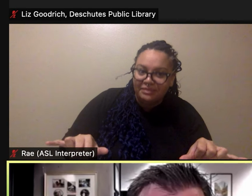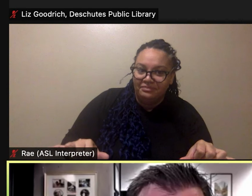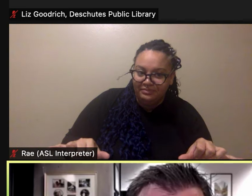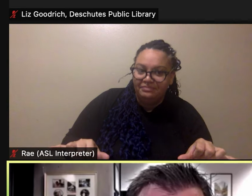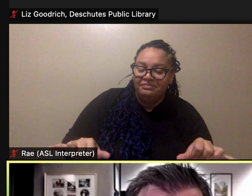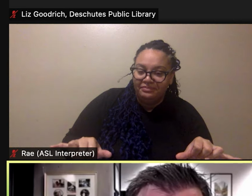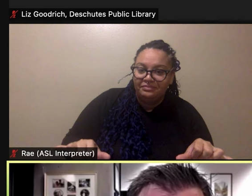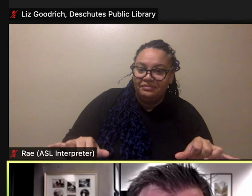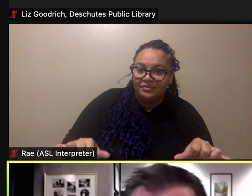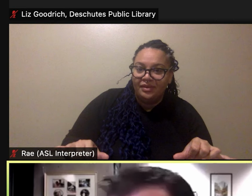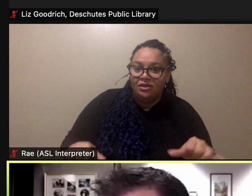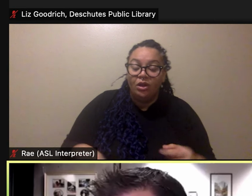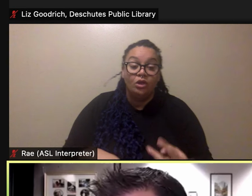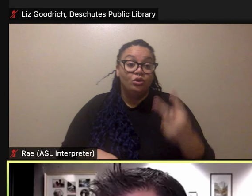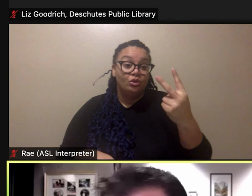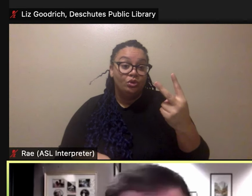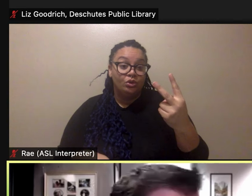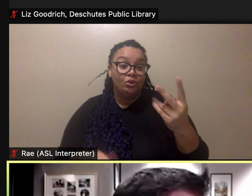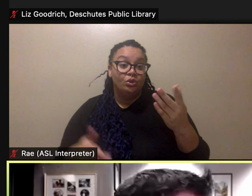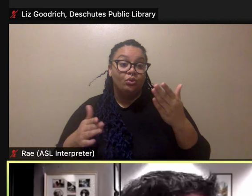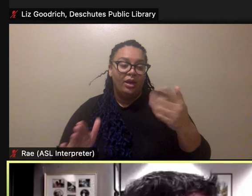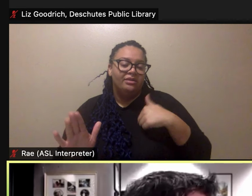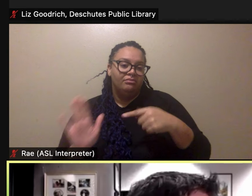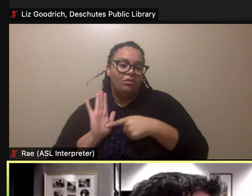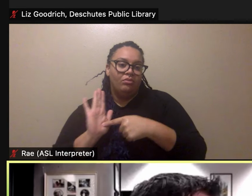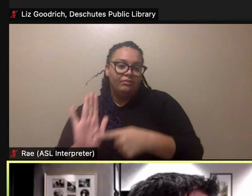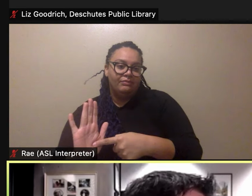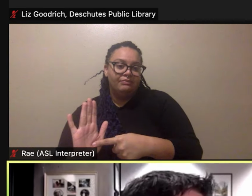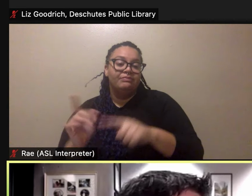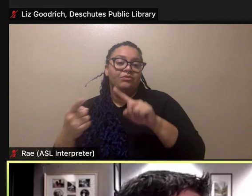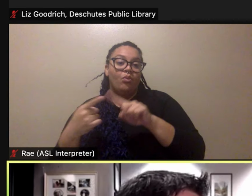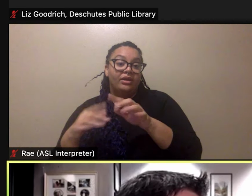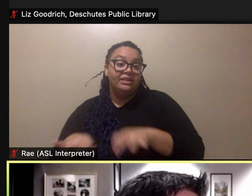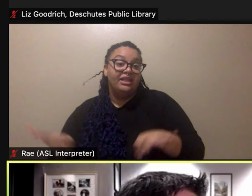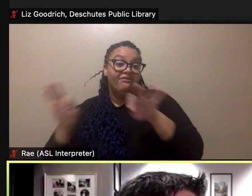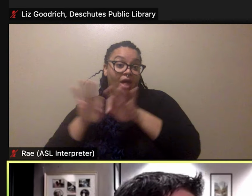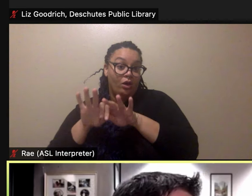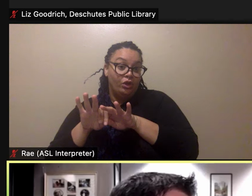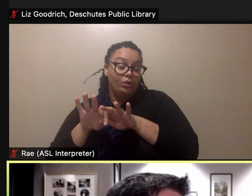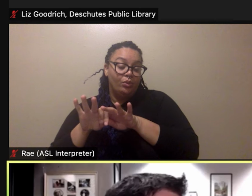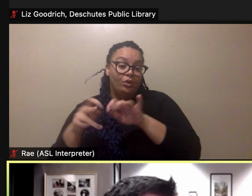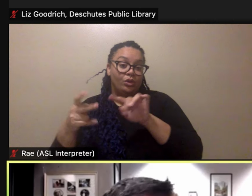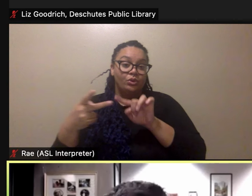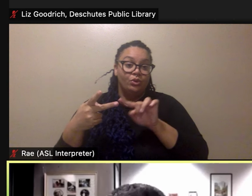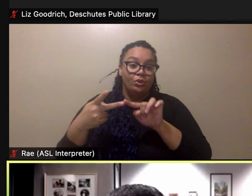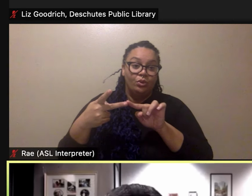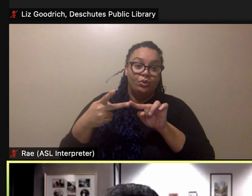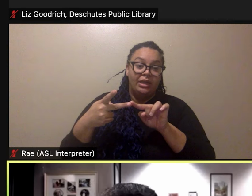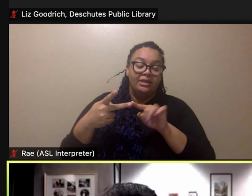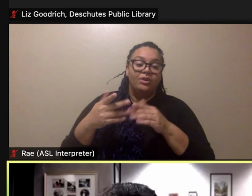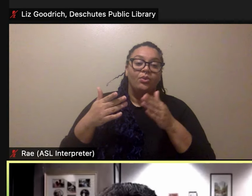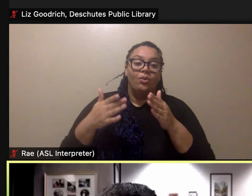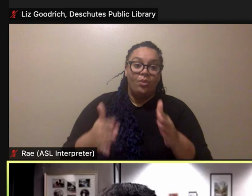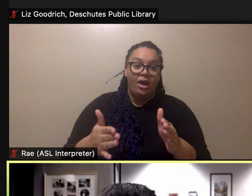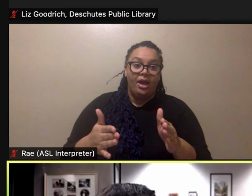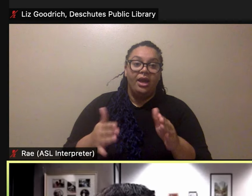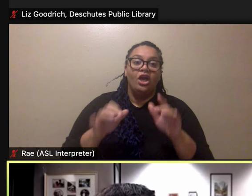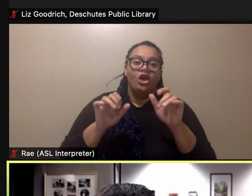And there's two ways I'll illustrate this. One is the value of it, and two is the way it